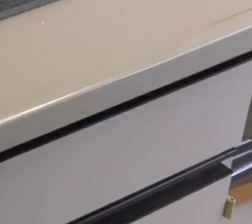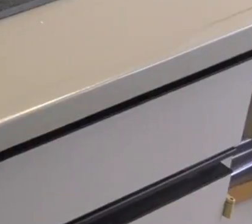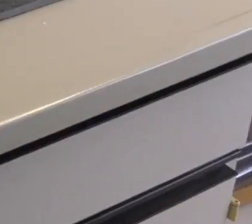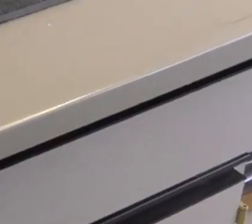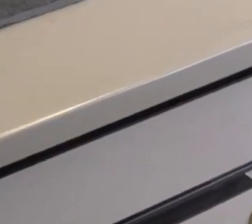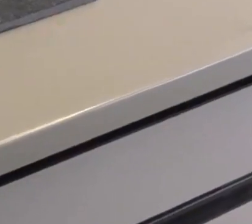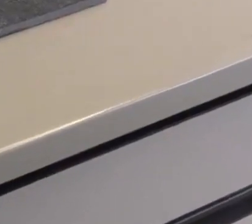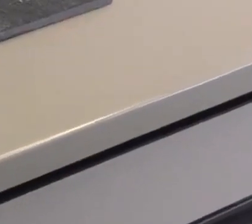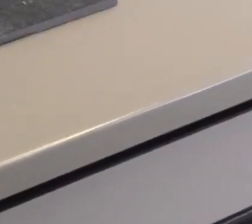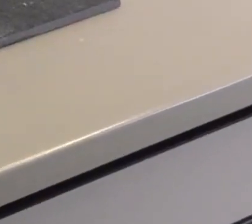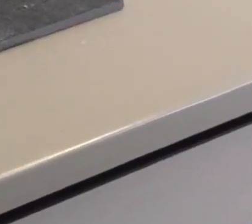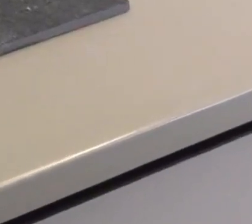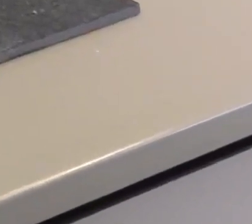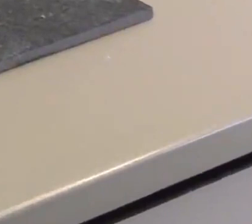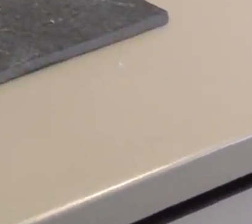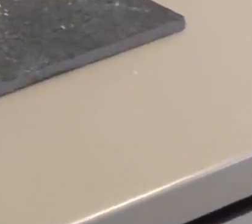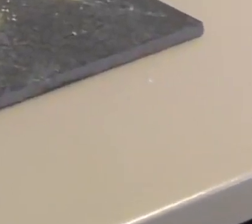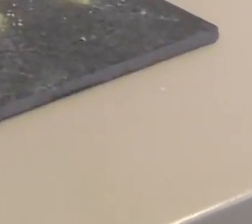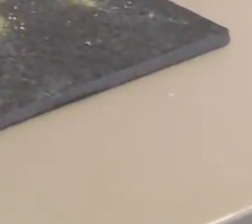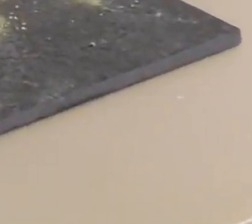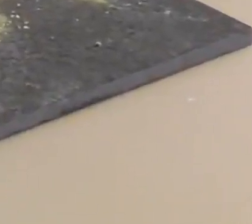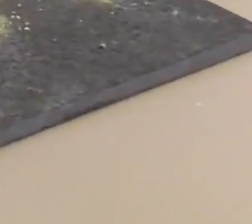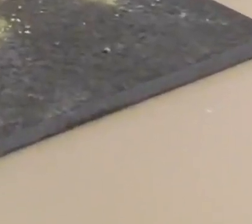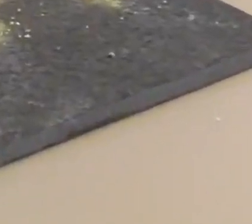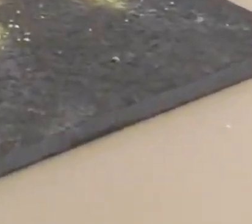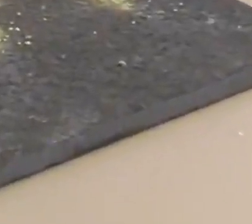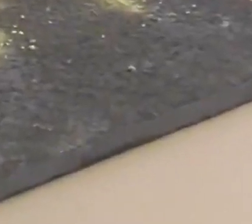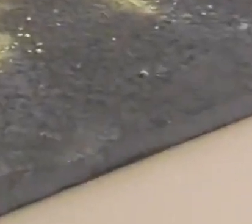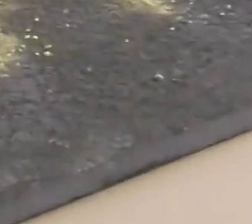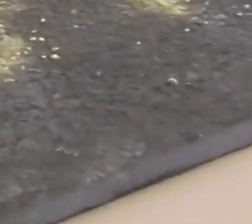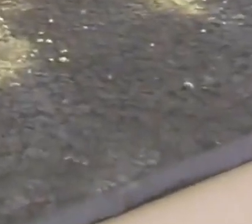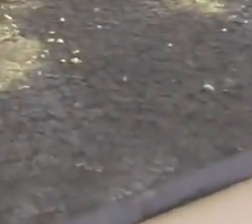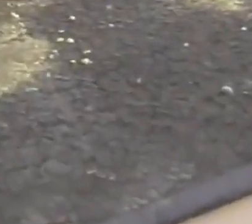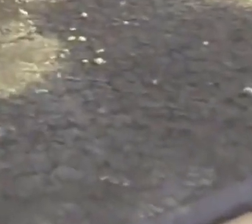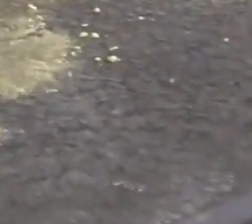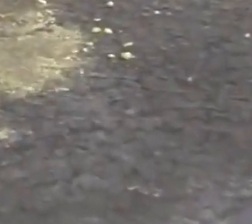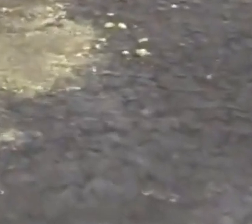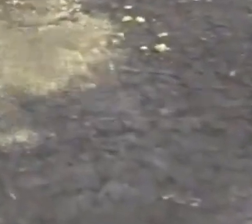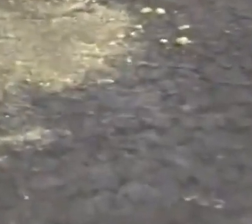On heating sulfur and iron, a compound is produced.